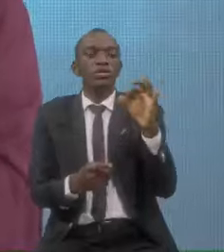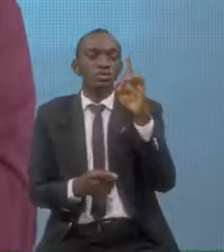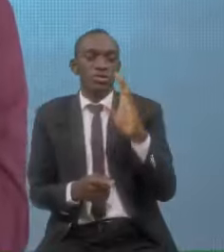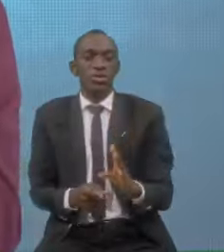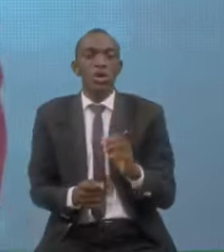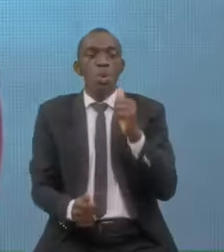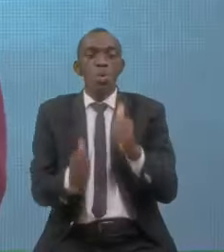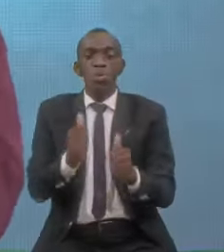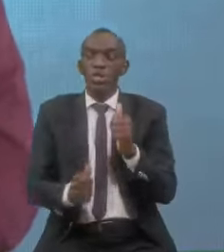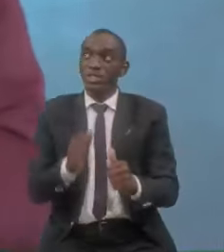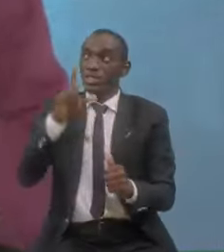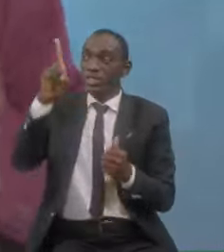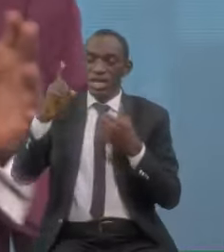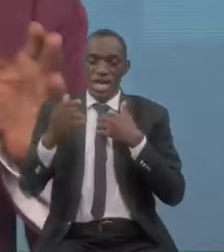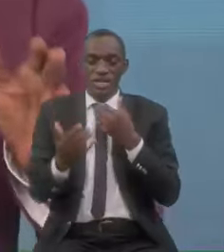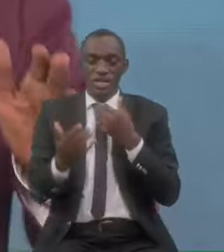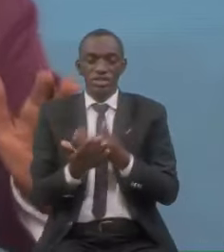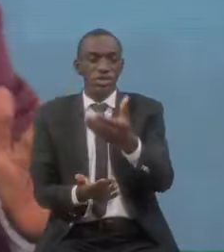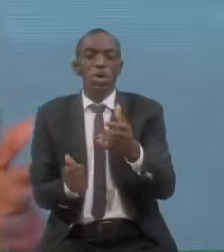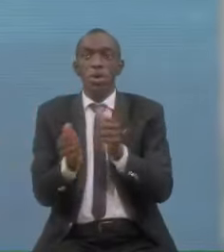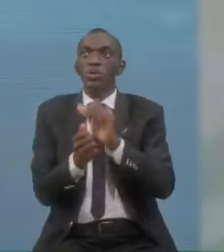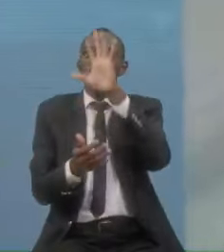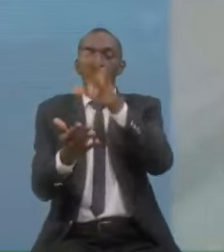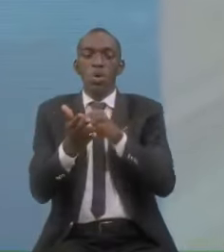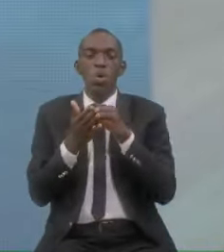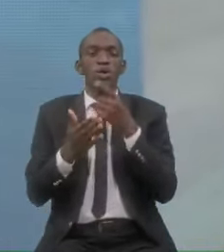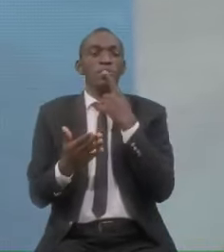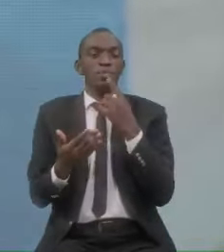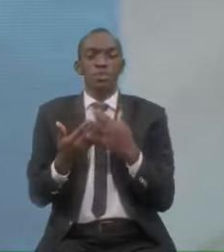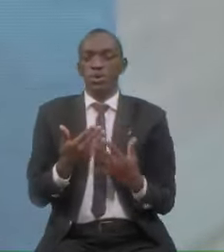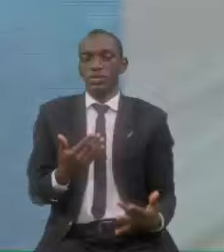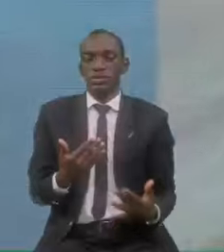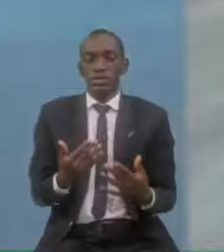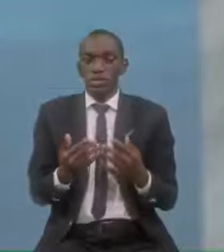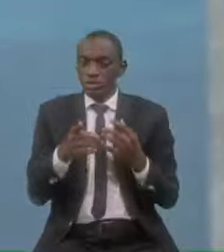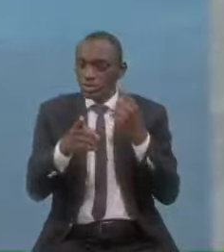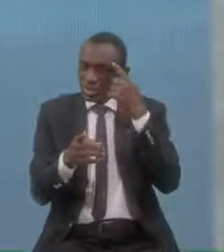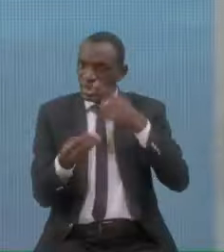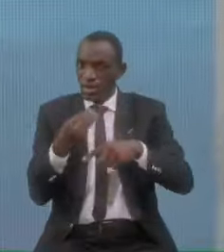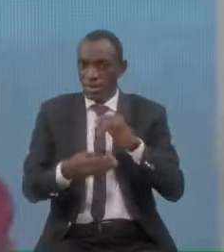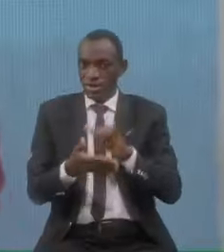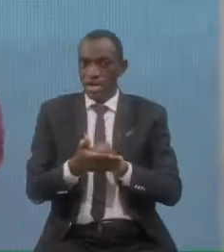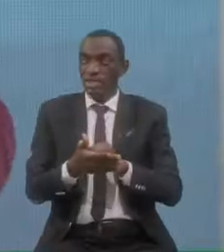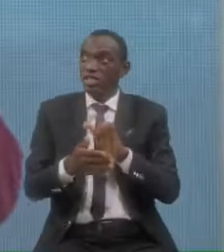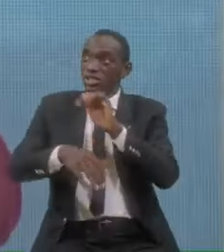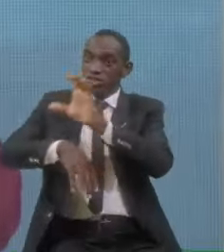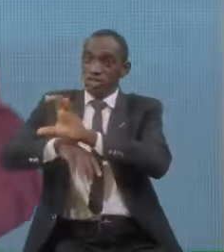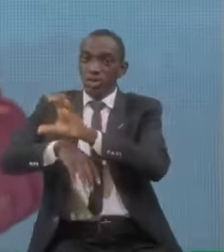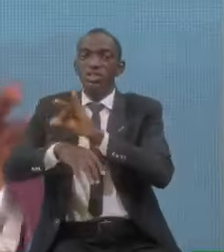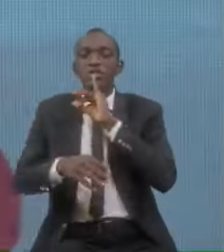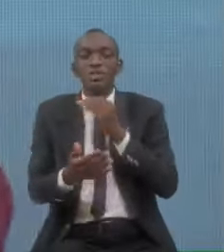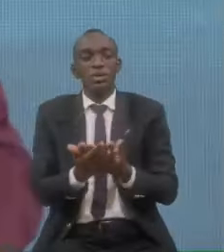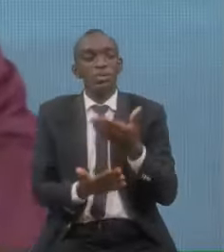Think about that, that the church is purchased with the blood of Christ, so precious,